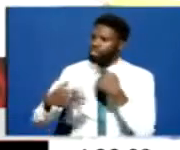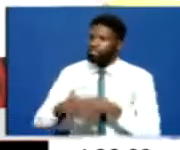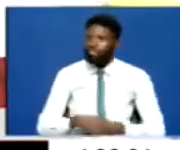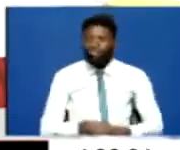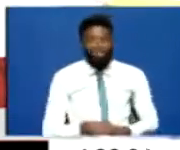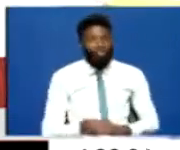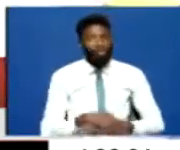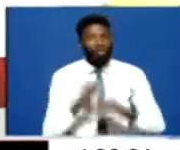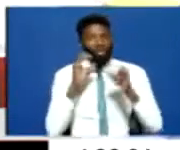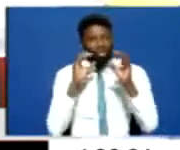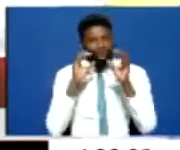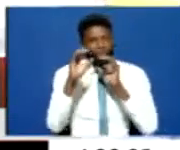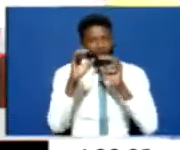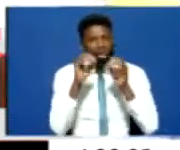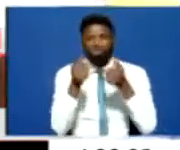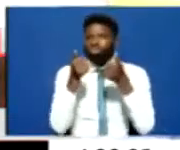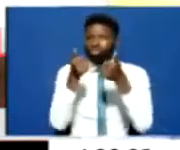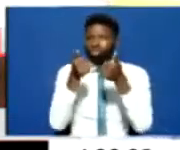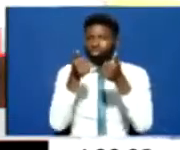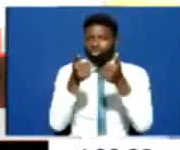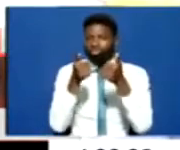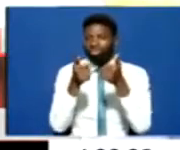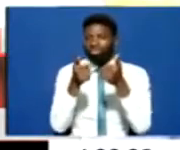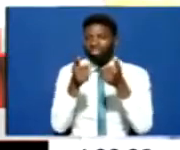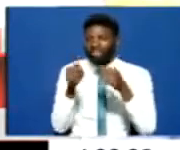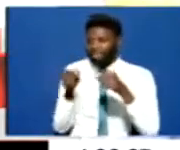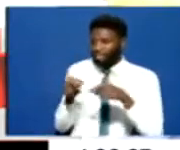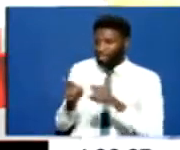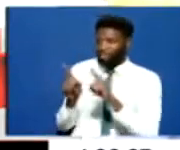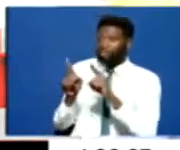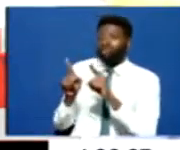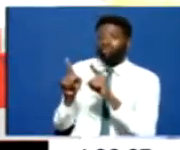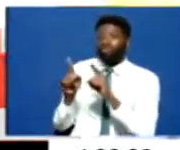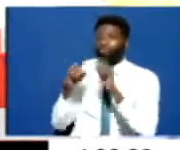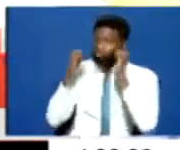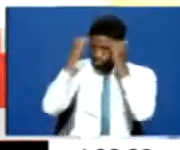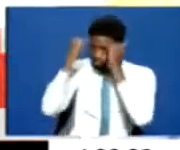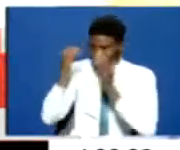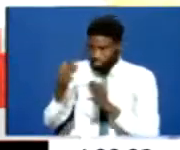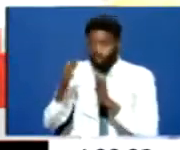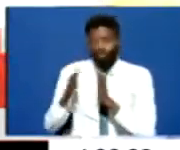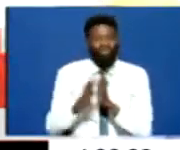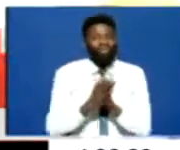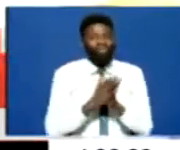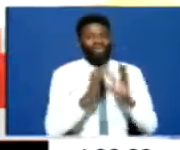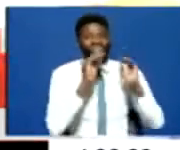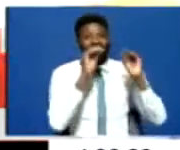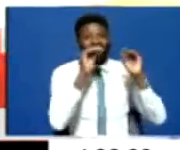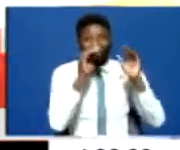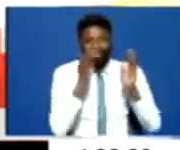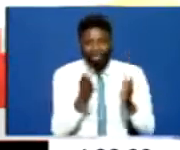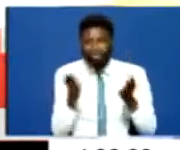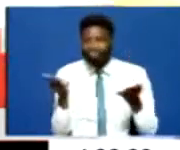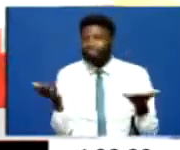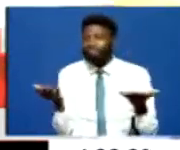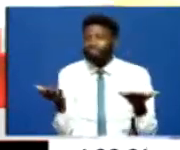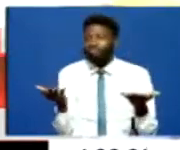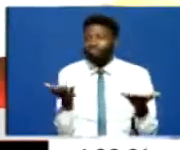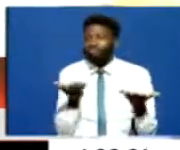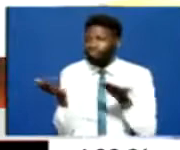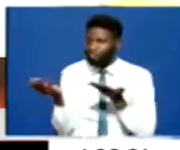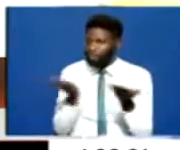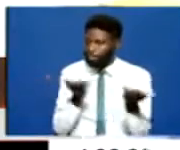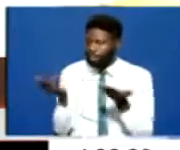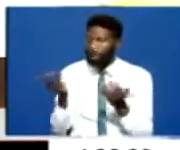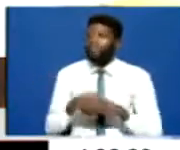communication amongst the pupils and the teachers. Number two, the Read Baby Read